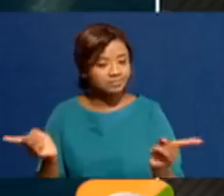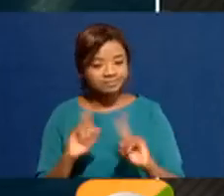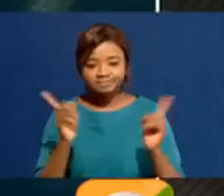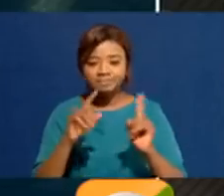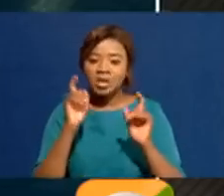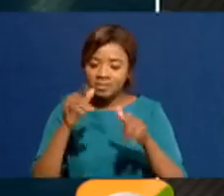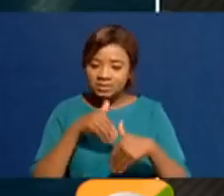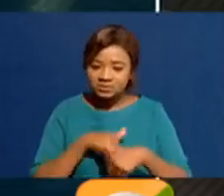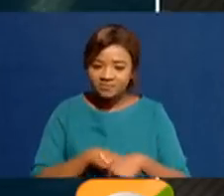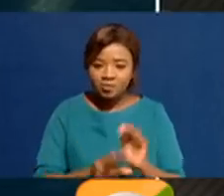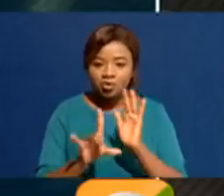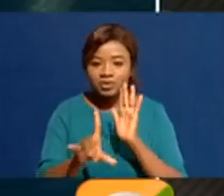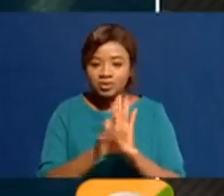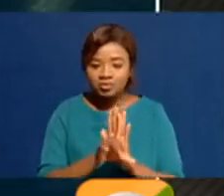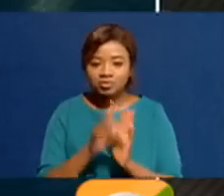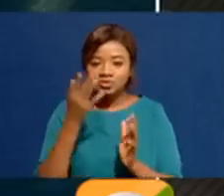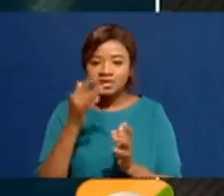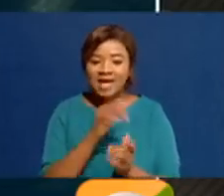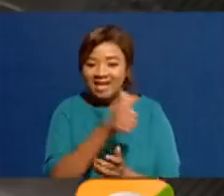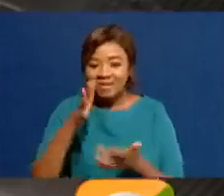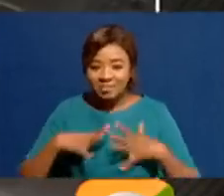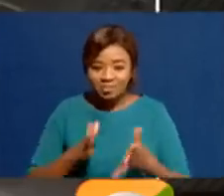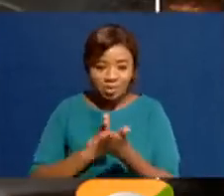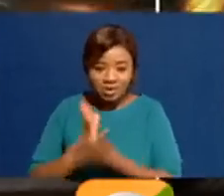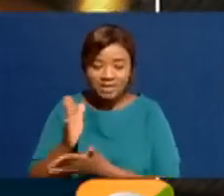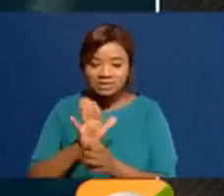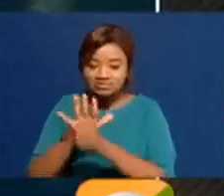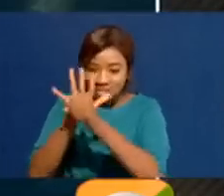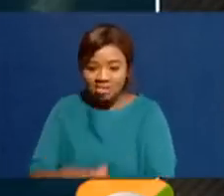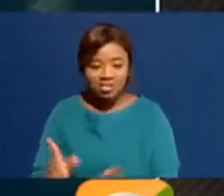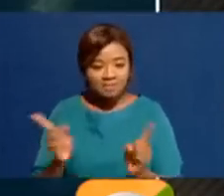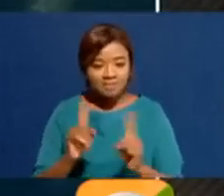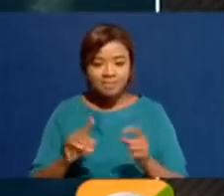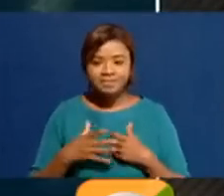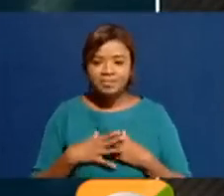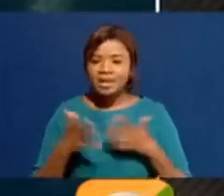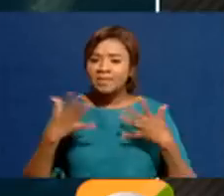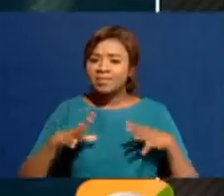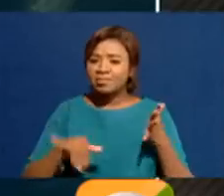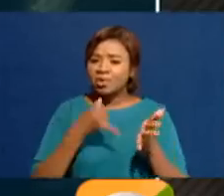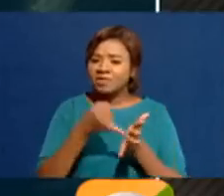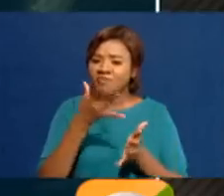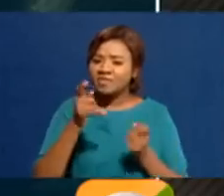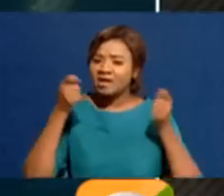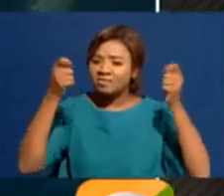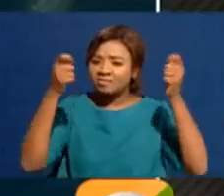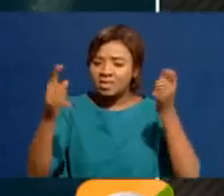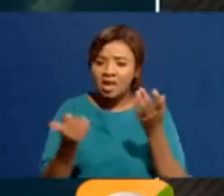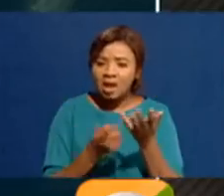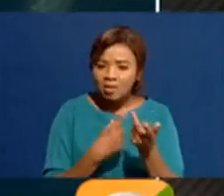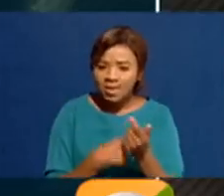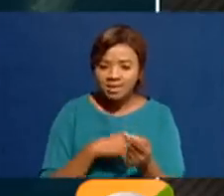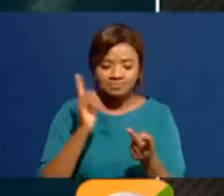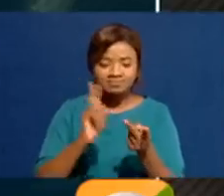not to infringe on the rights of others. Now, the limitation on the numbers of assemblers, demonstrators, picketers, and